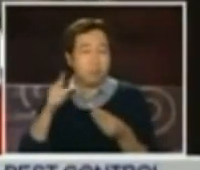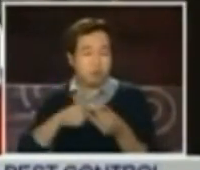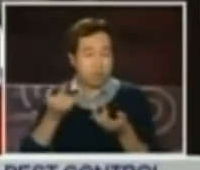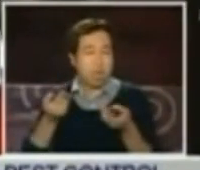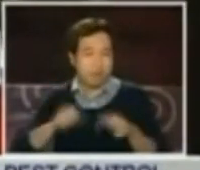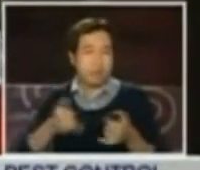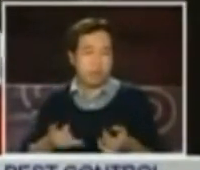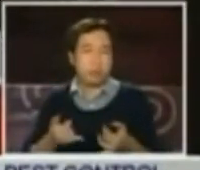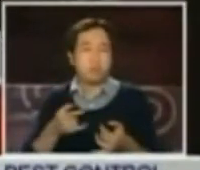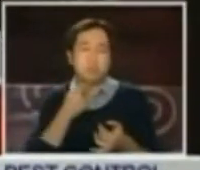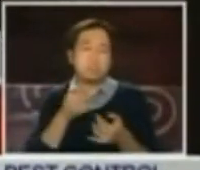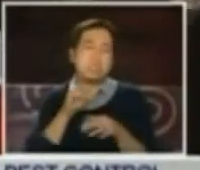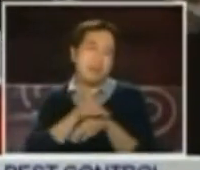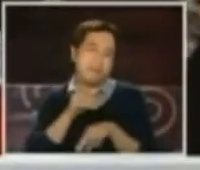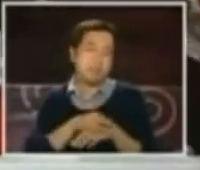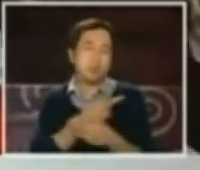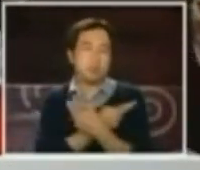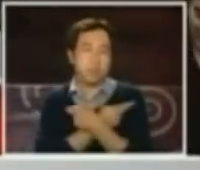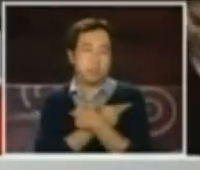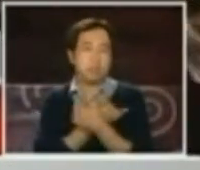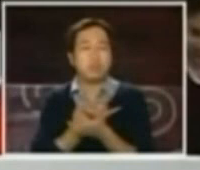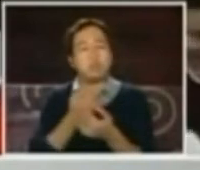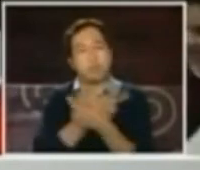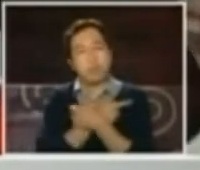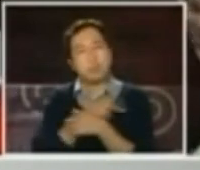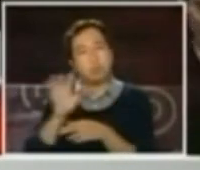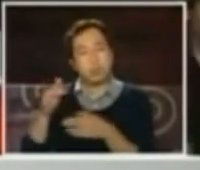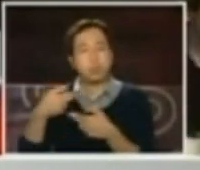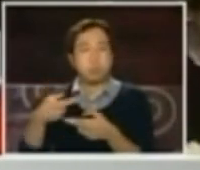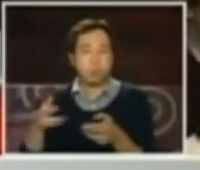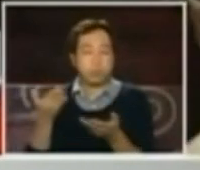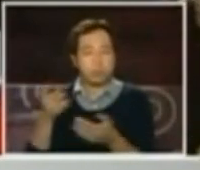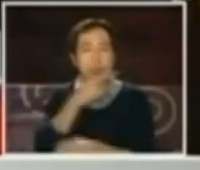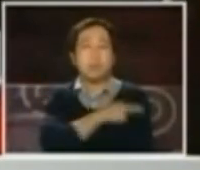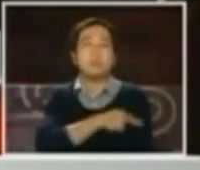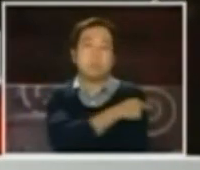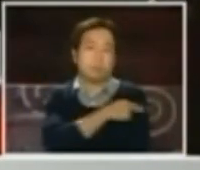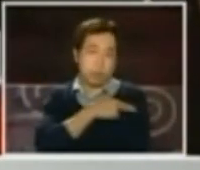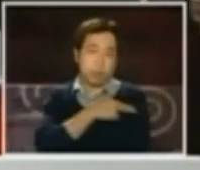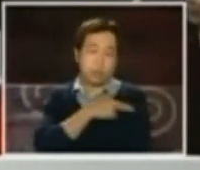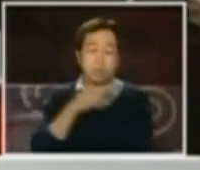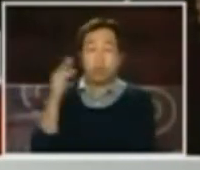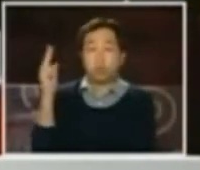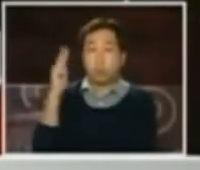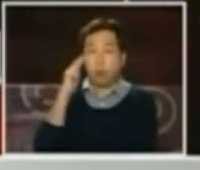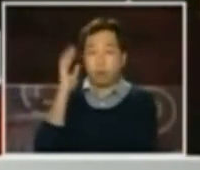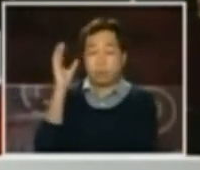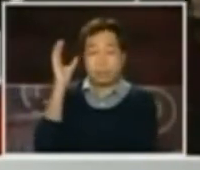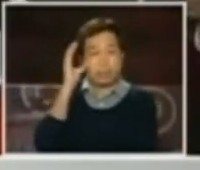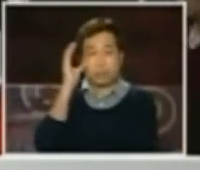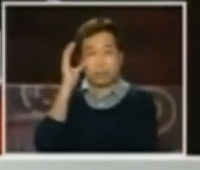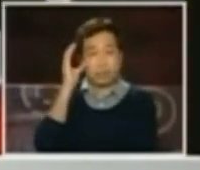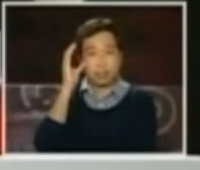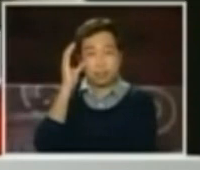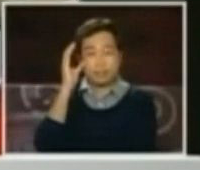rest, and he is in fact resting in his room here at the medical city. So he did not in any